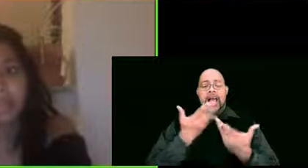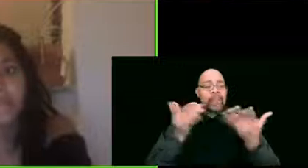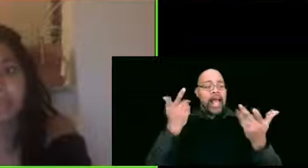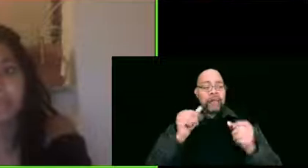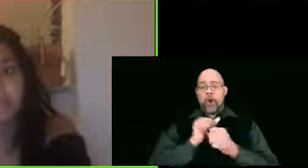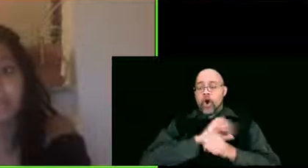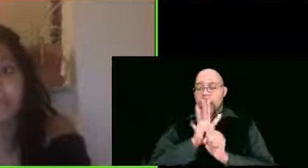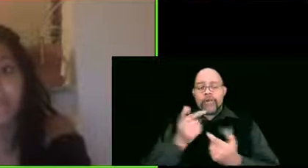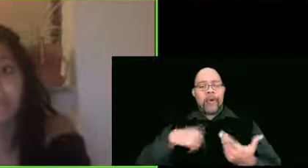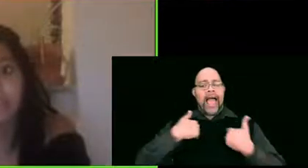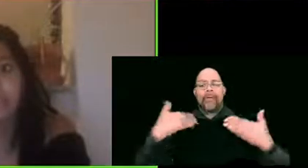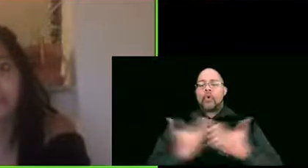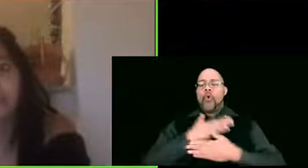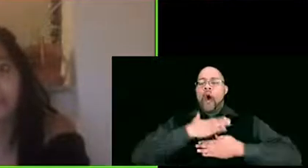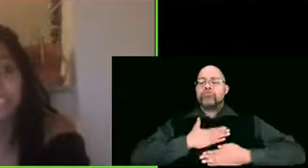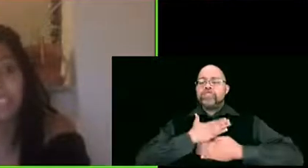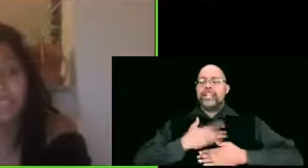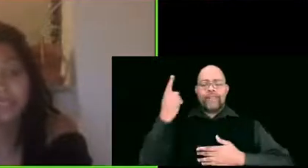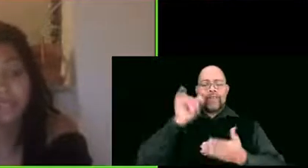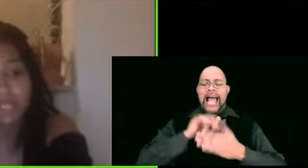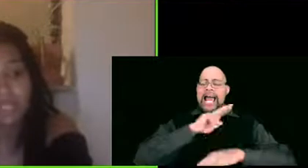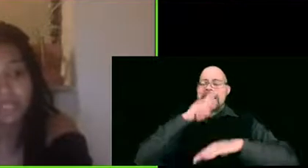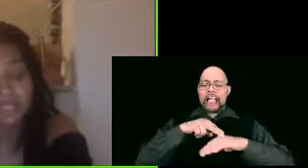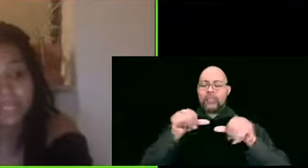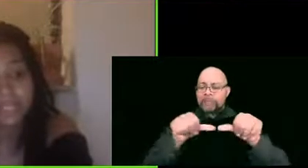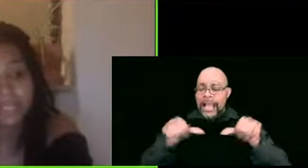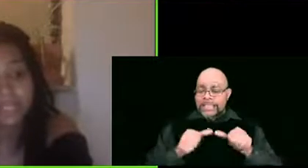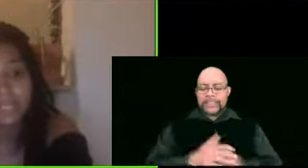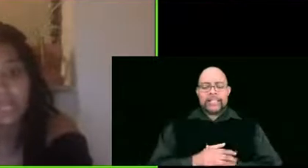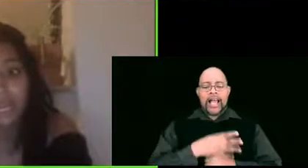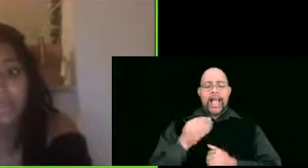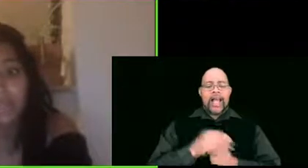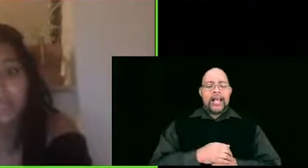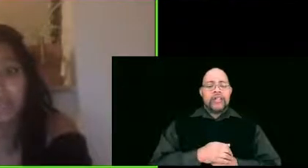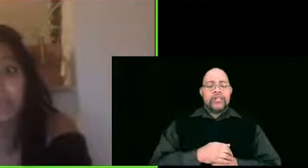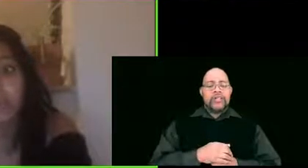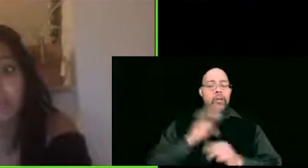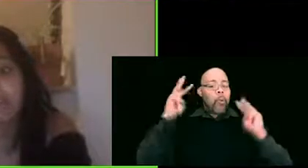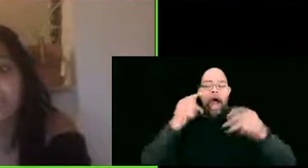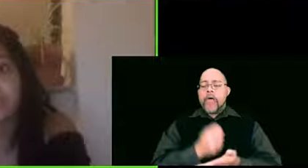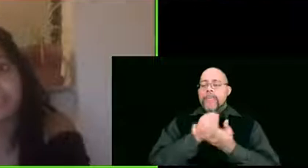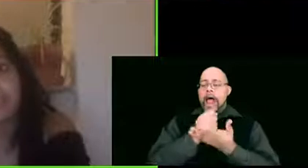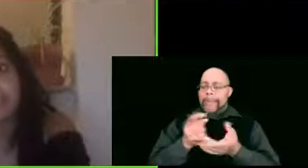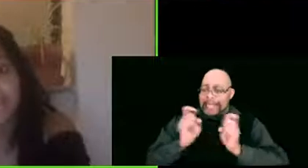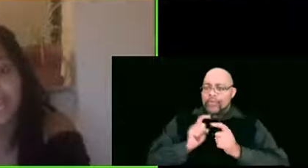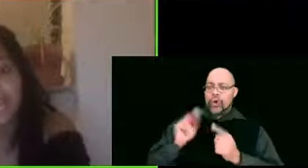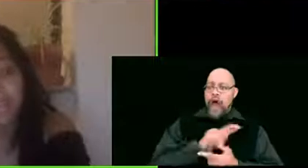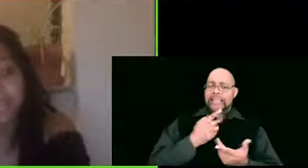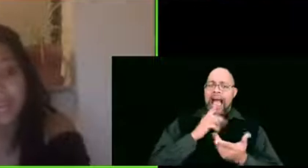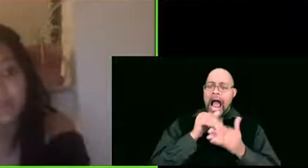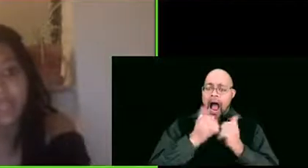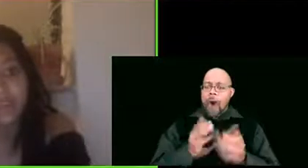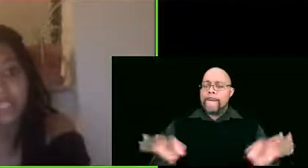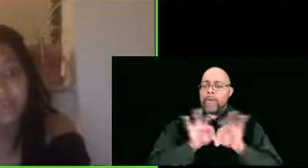everything else that's happened with COVID, we have a newfound appreciation for these natural spaces. and the wild therapy that they bring and